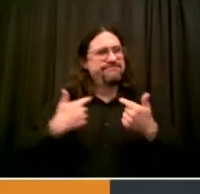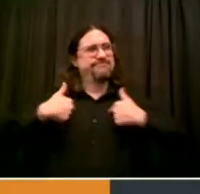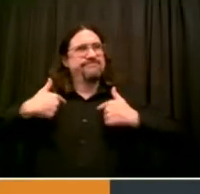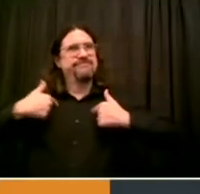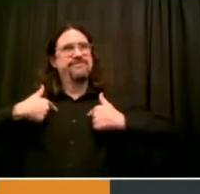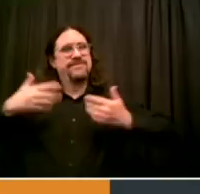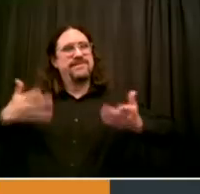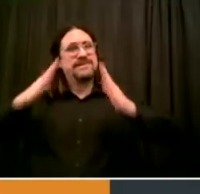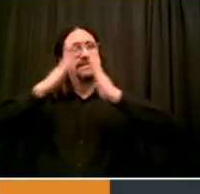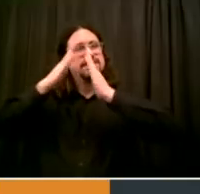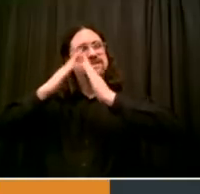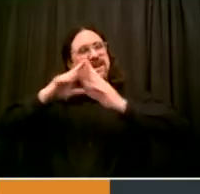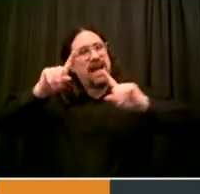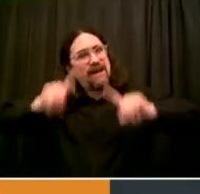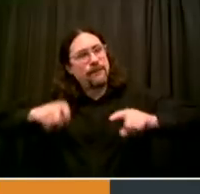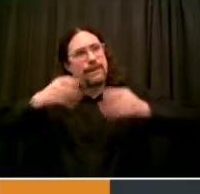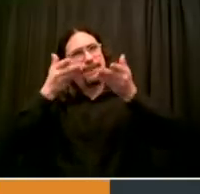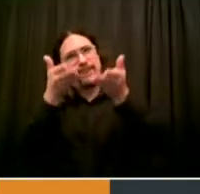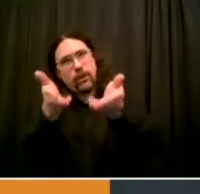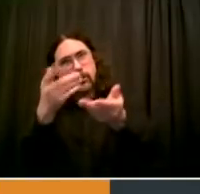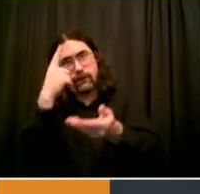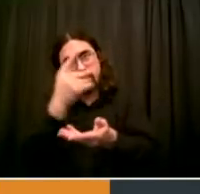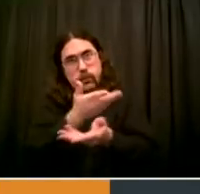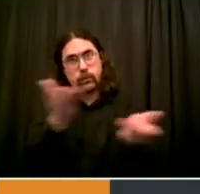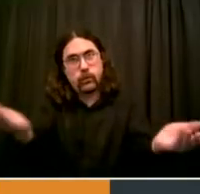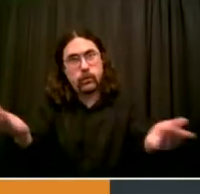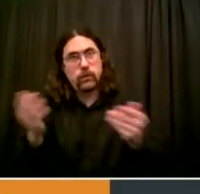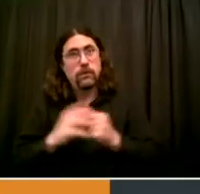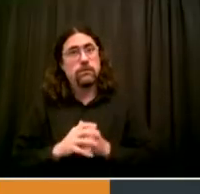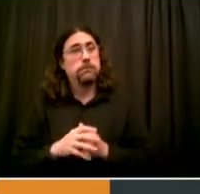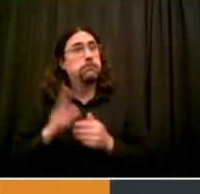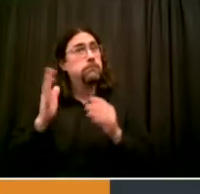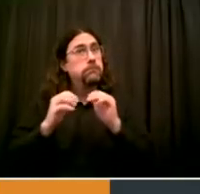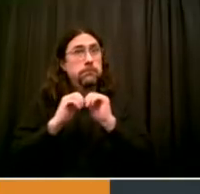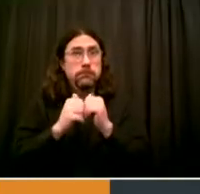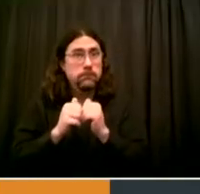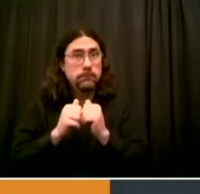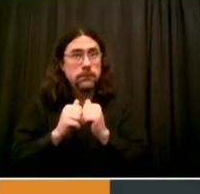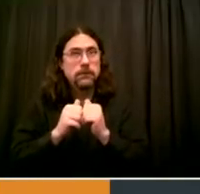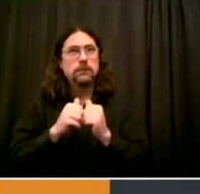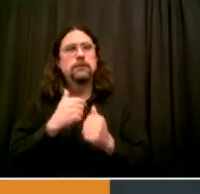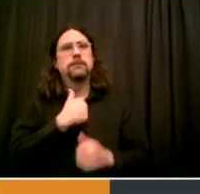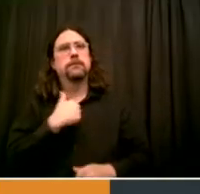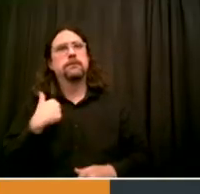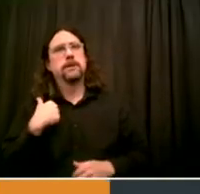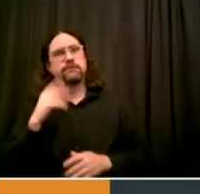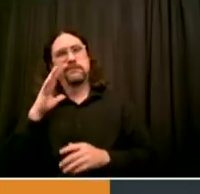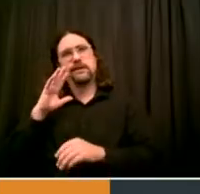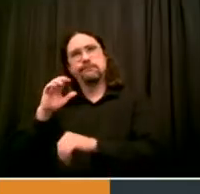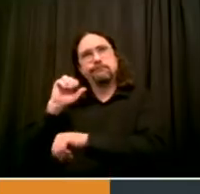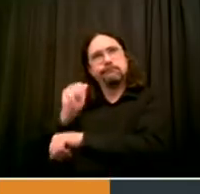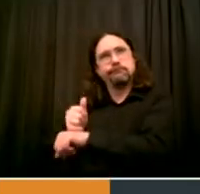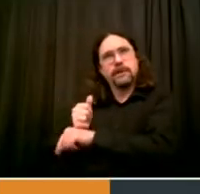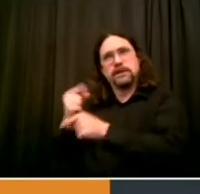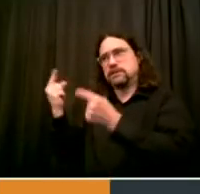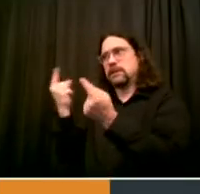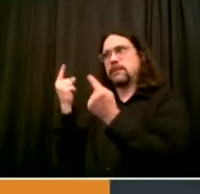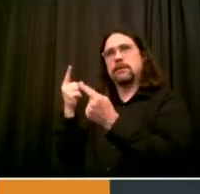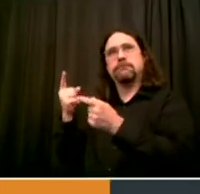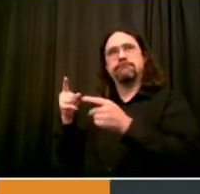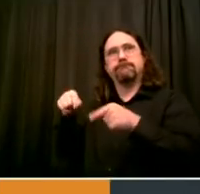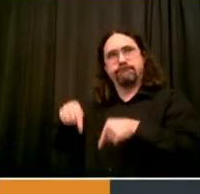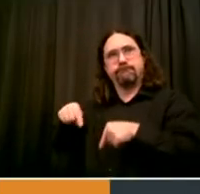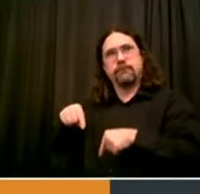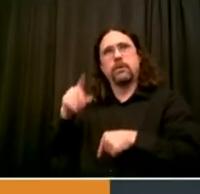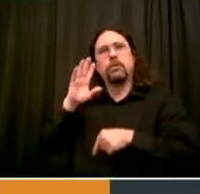home, then this apparatus will support you safely separating at home. If you have to be in